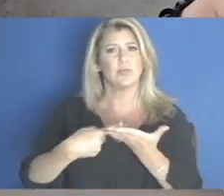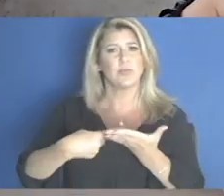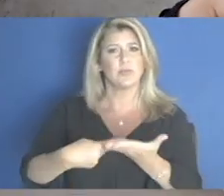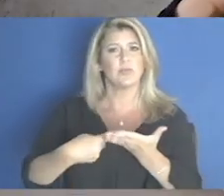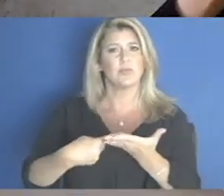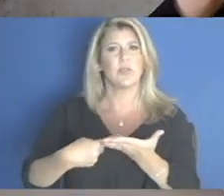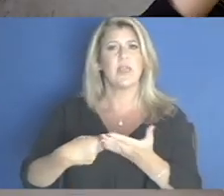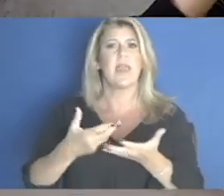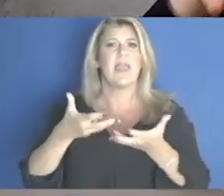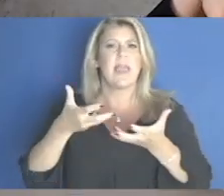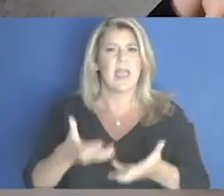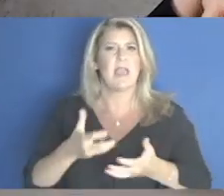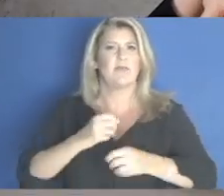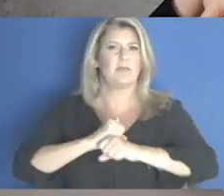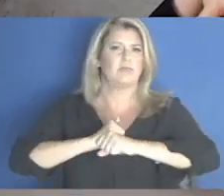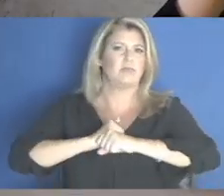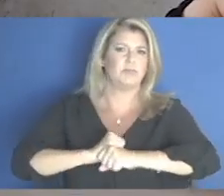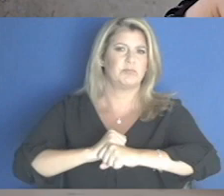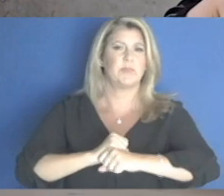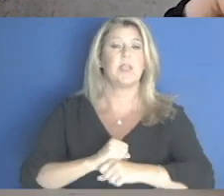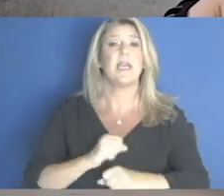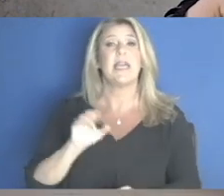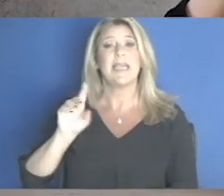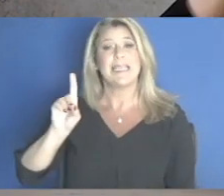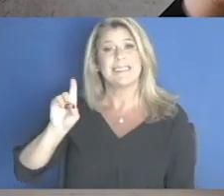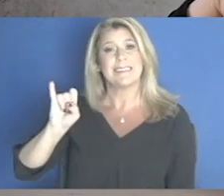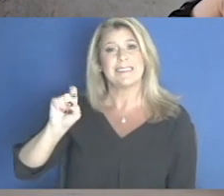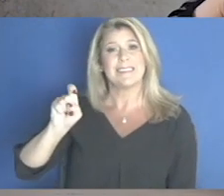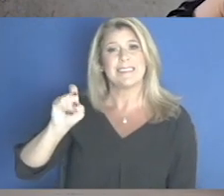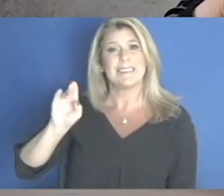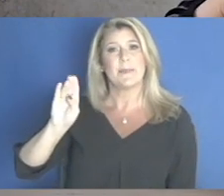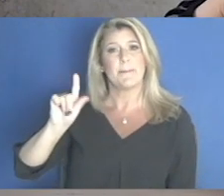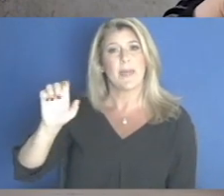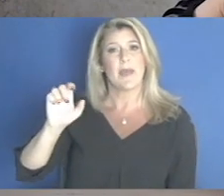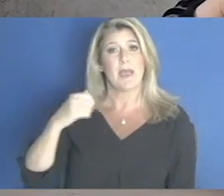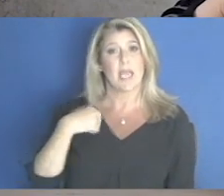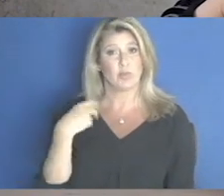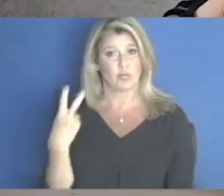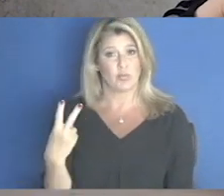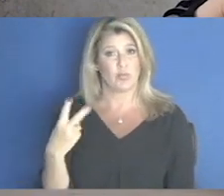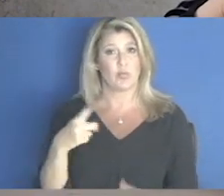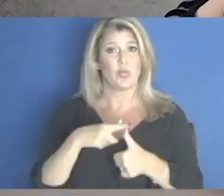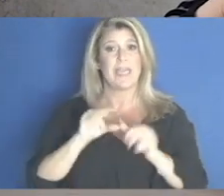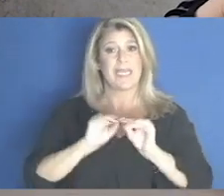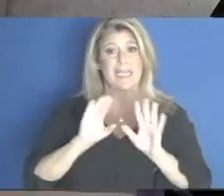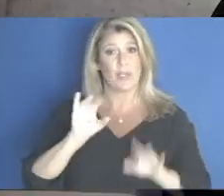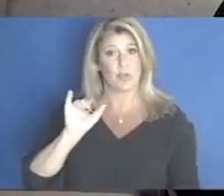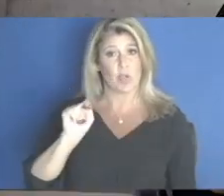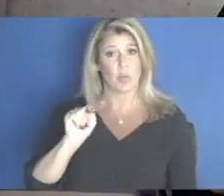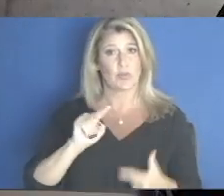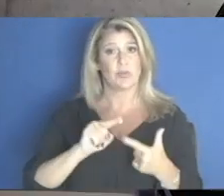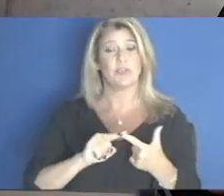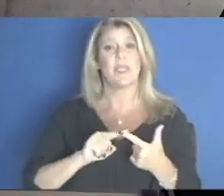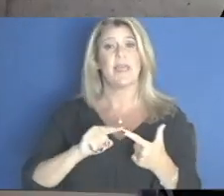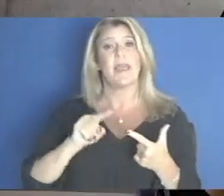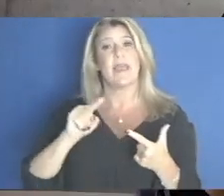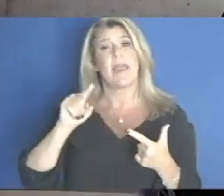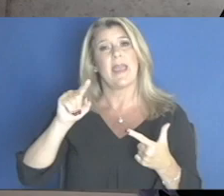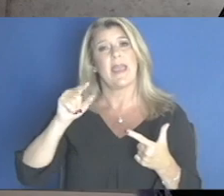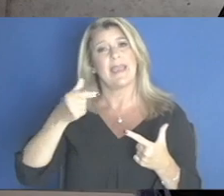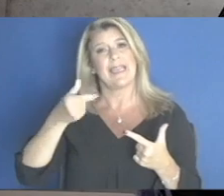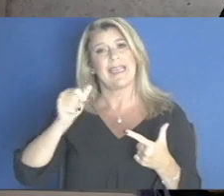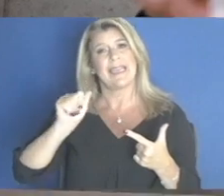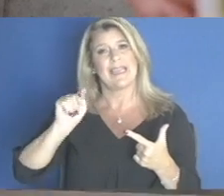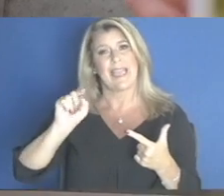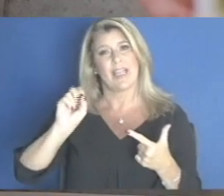Now let's talk about heavy protection. Dixie Belle has clear coat and gator hide for this. So the first heavy protection